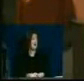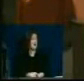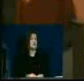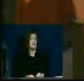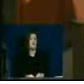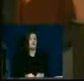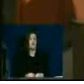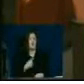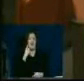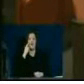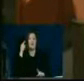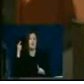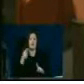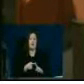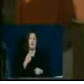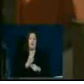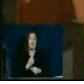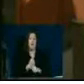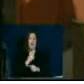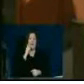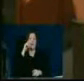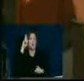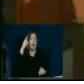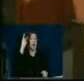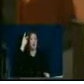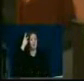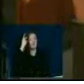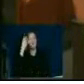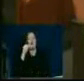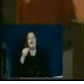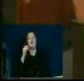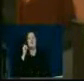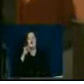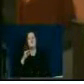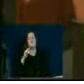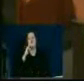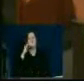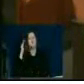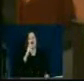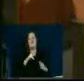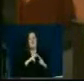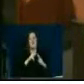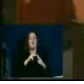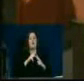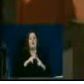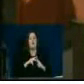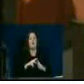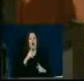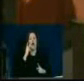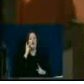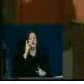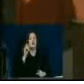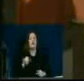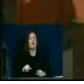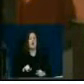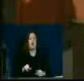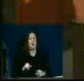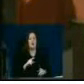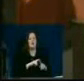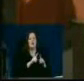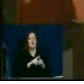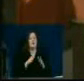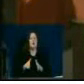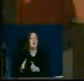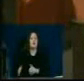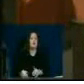I think it comes down to, and you're right, I think it's politics. And, it could come back either way, really, because I saw that going a different way than you